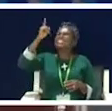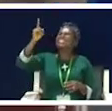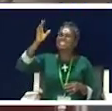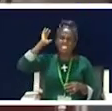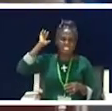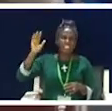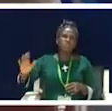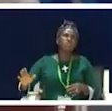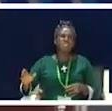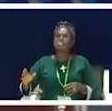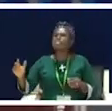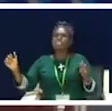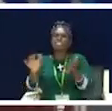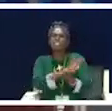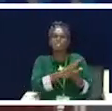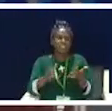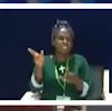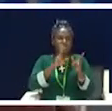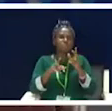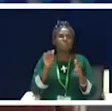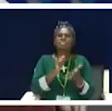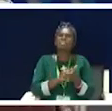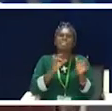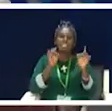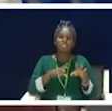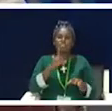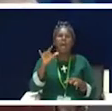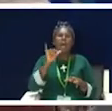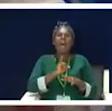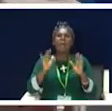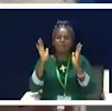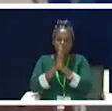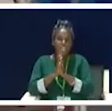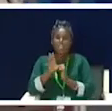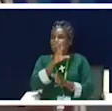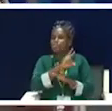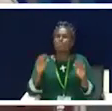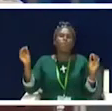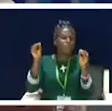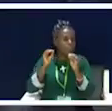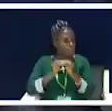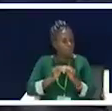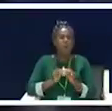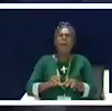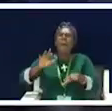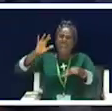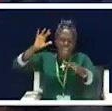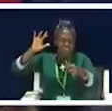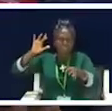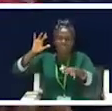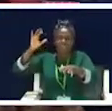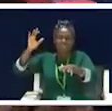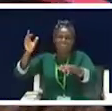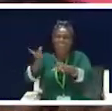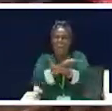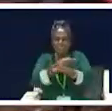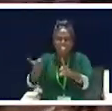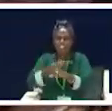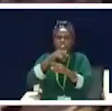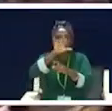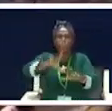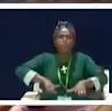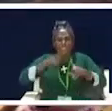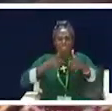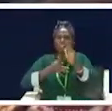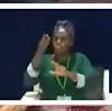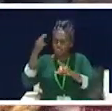the everlasting arm of God is at work, I decree and I declare no more affliction in your life. The arm